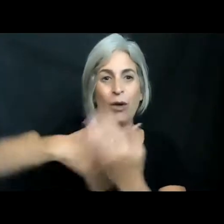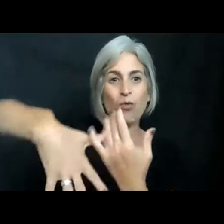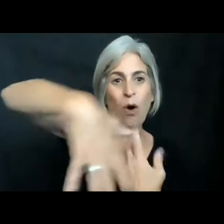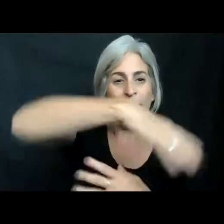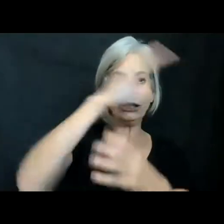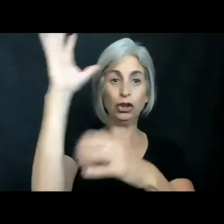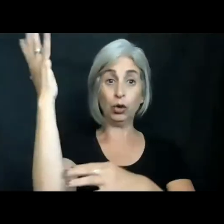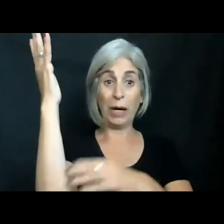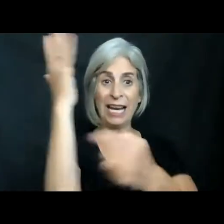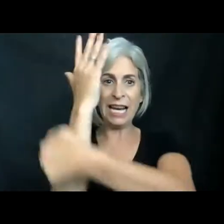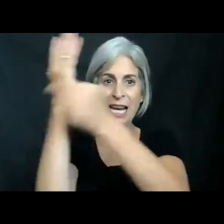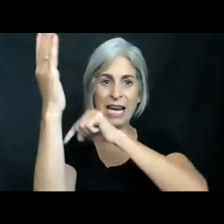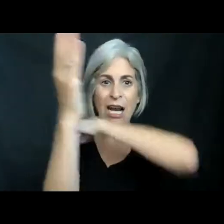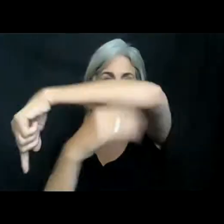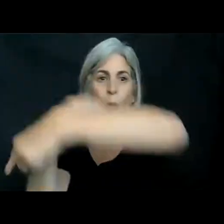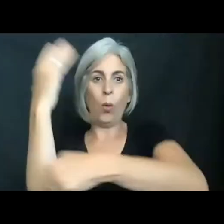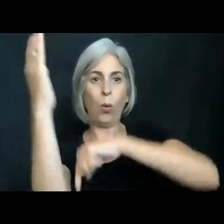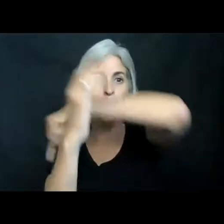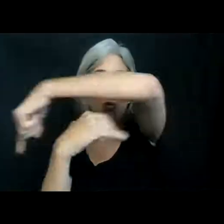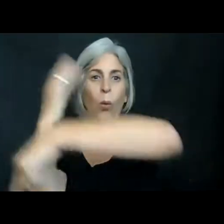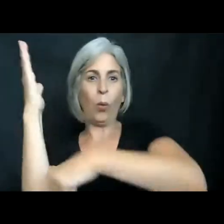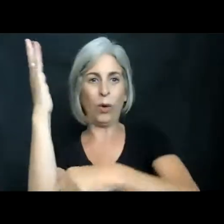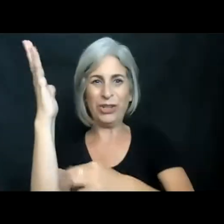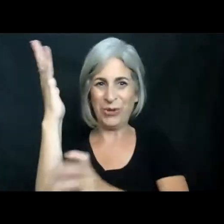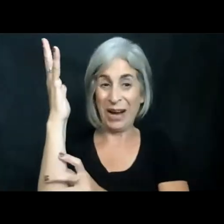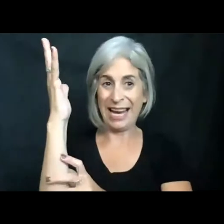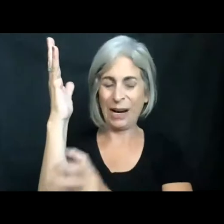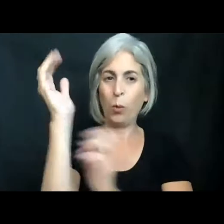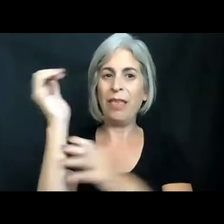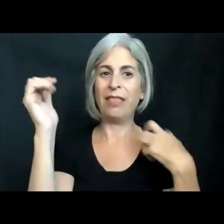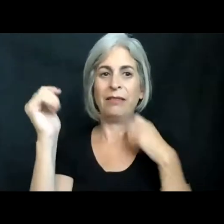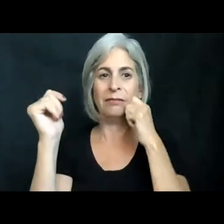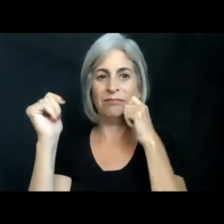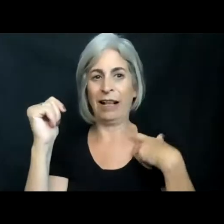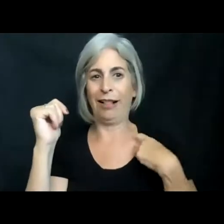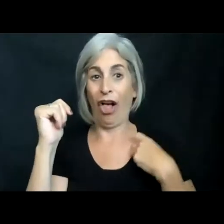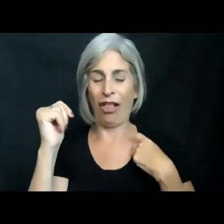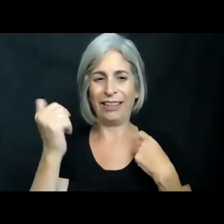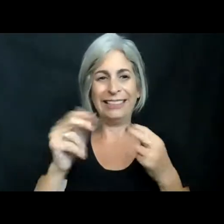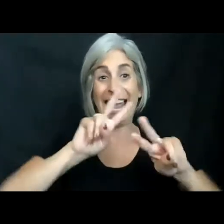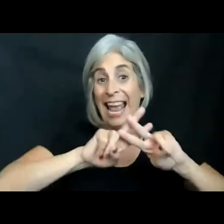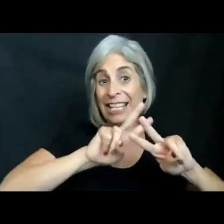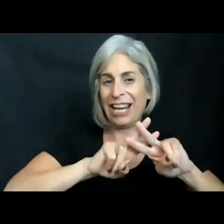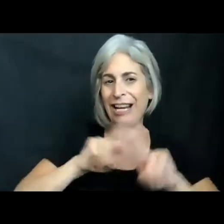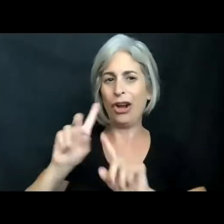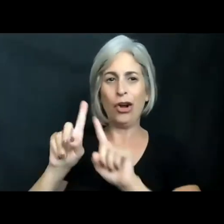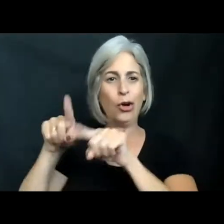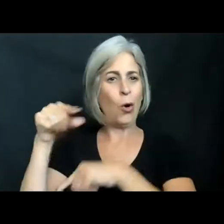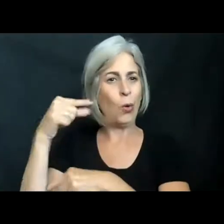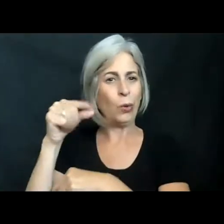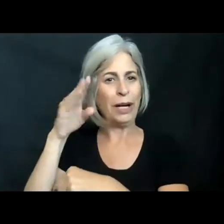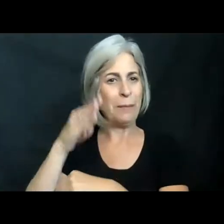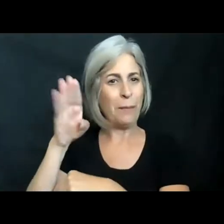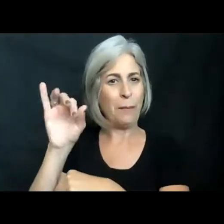get out there and take a picture, post it in social media with the hashtag Go Green Boynton,